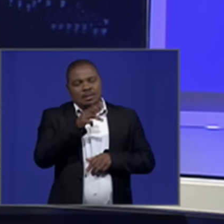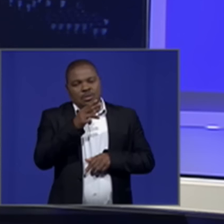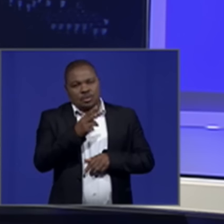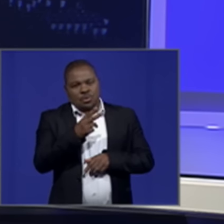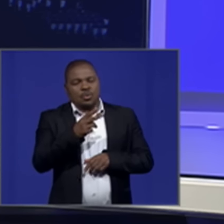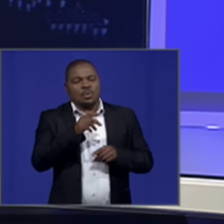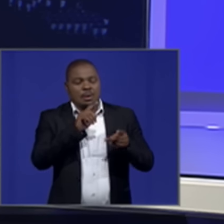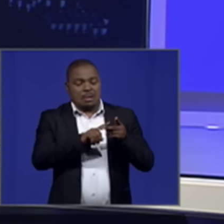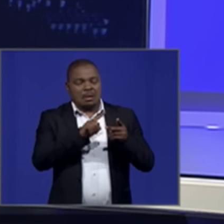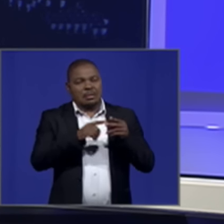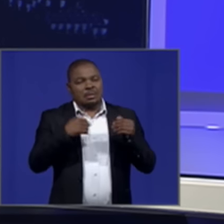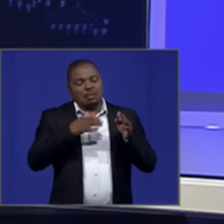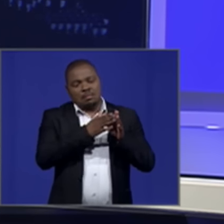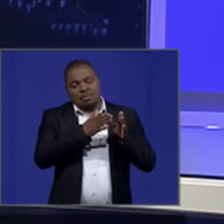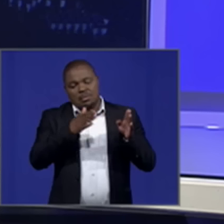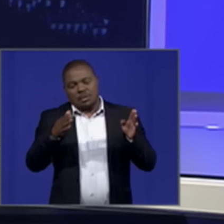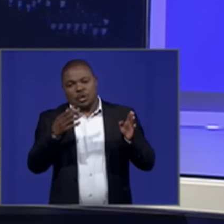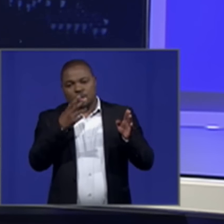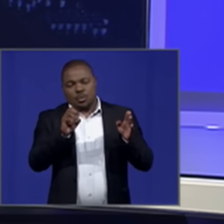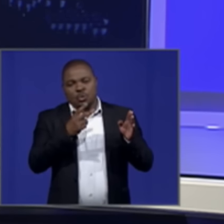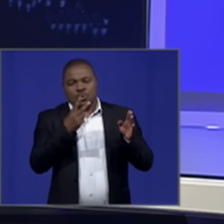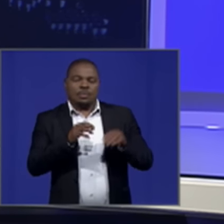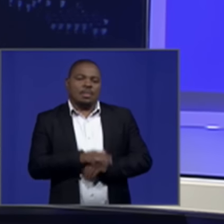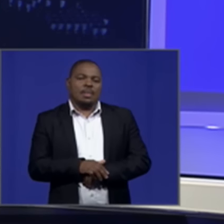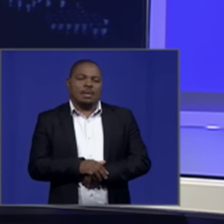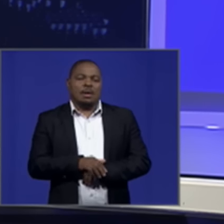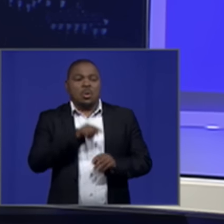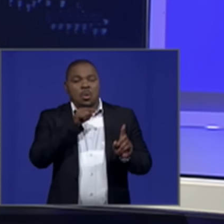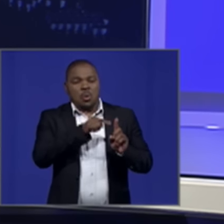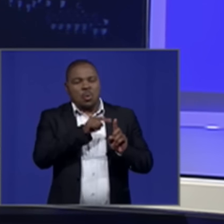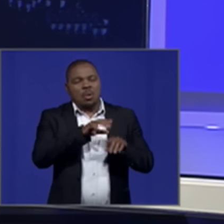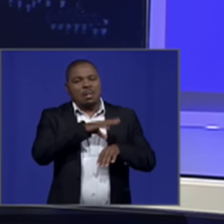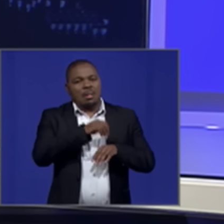1998 go fitlha 2008. O na le dingwaga di le